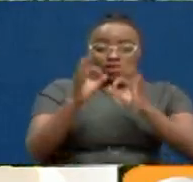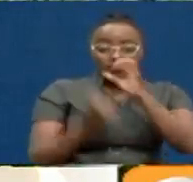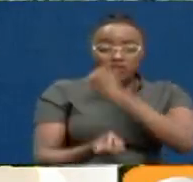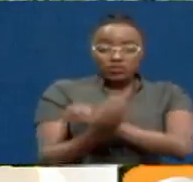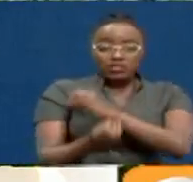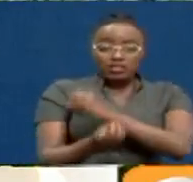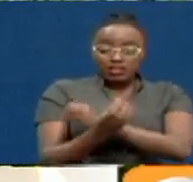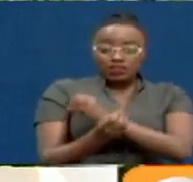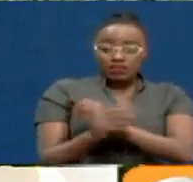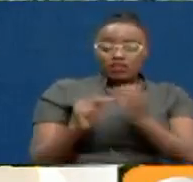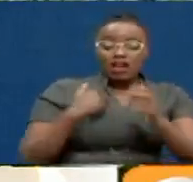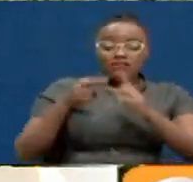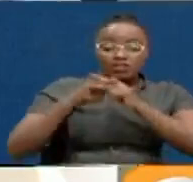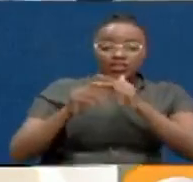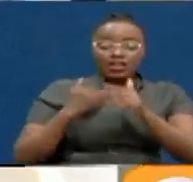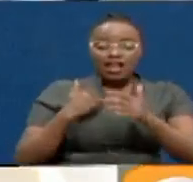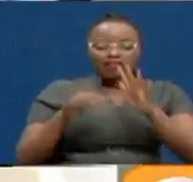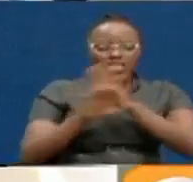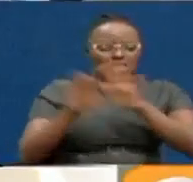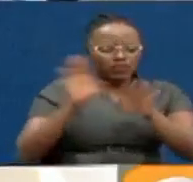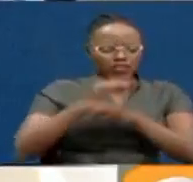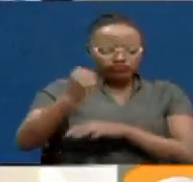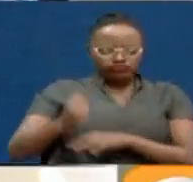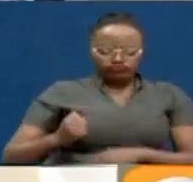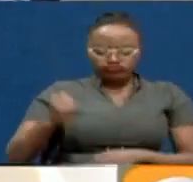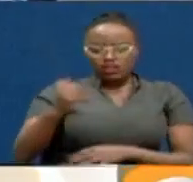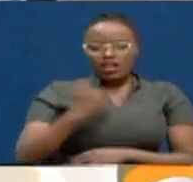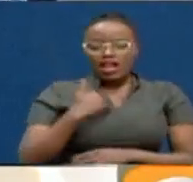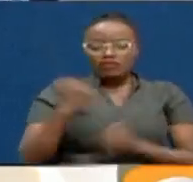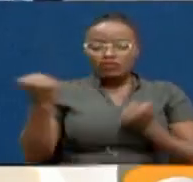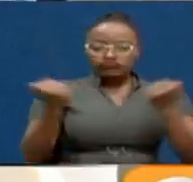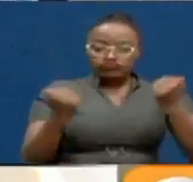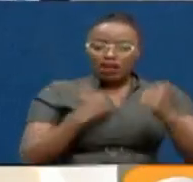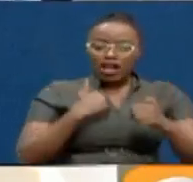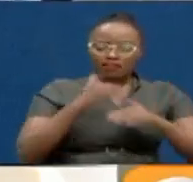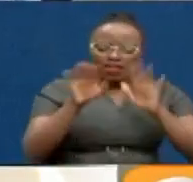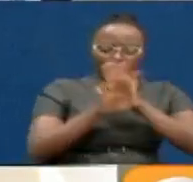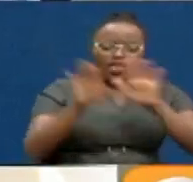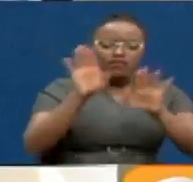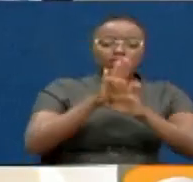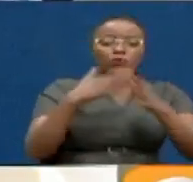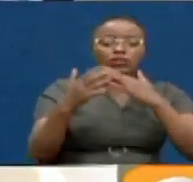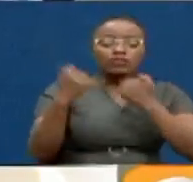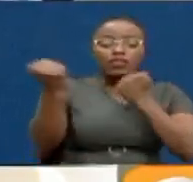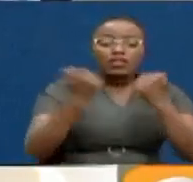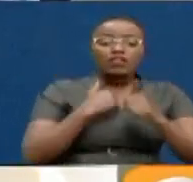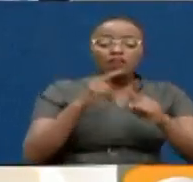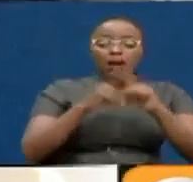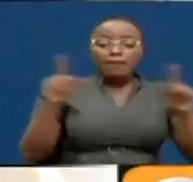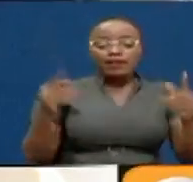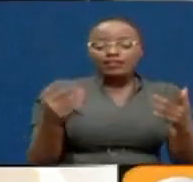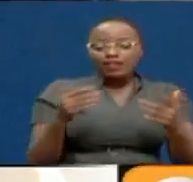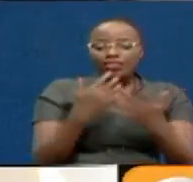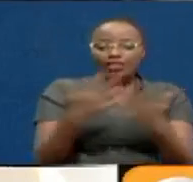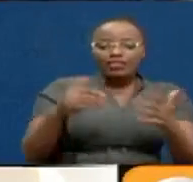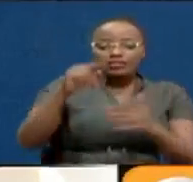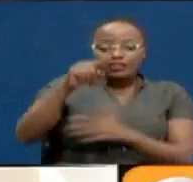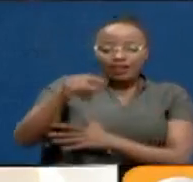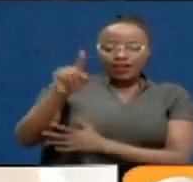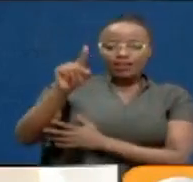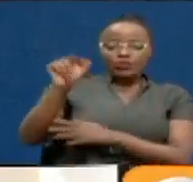it, it has wheels, it has an engine, it has a gearbox, it has a steering, it has all everything that a vehicle has. But are they the right items for